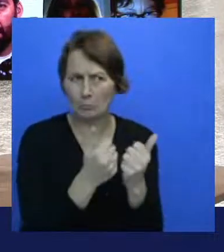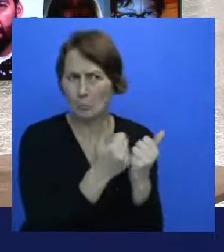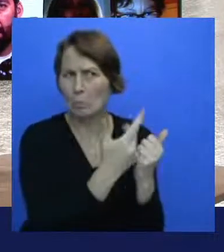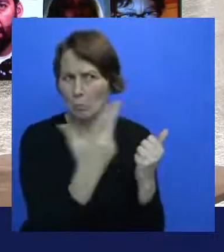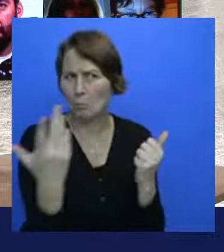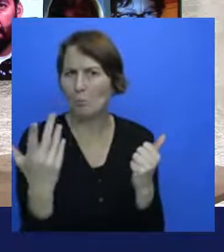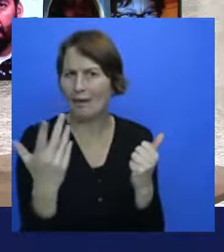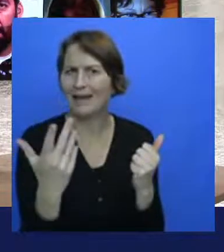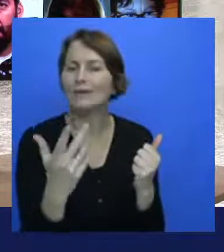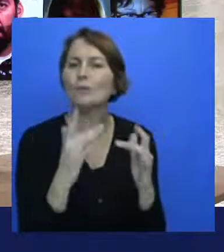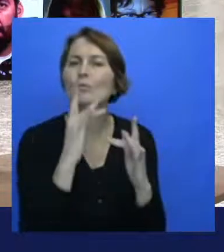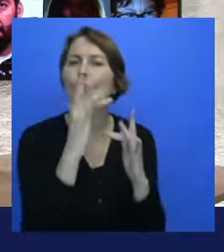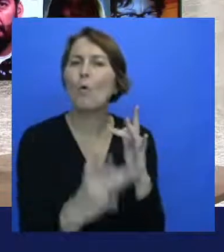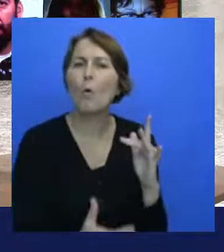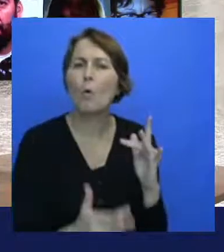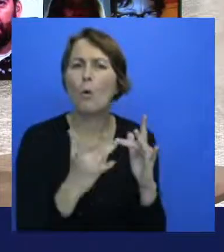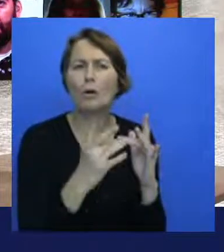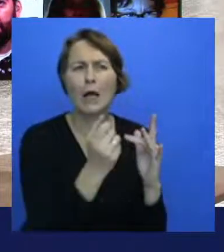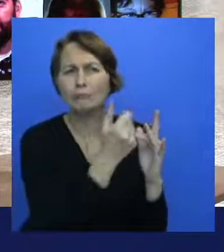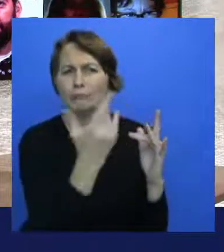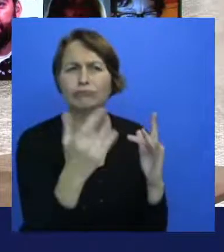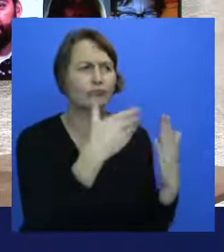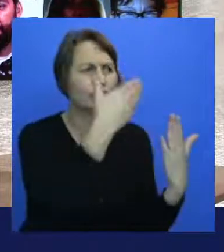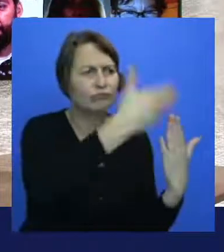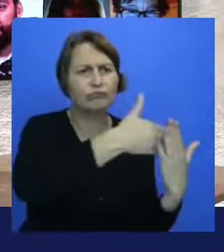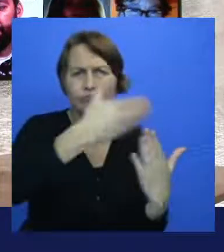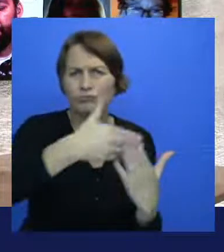resources. Marion, what about you? Yeah.